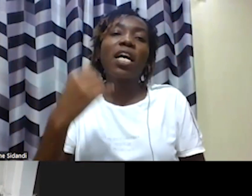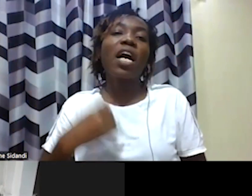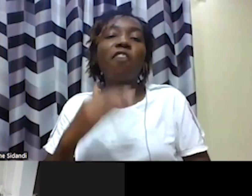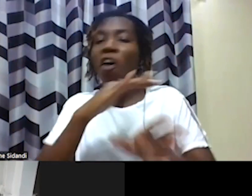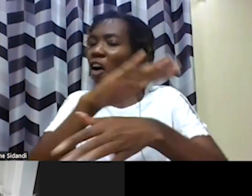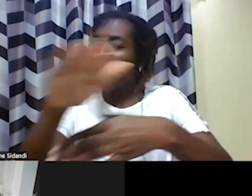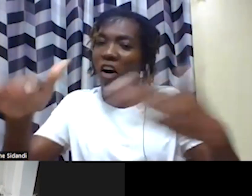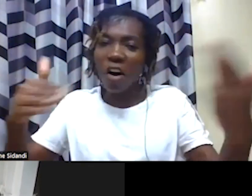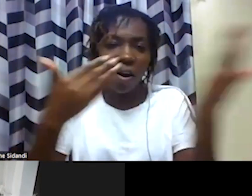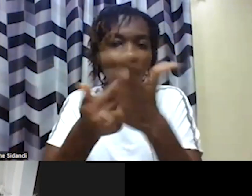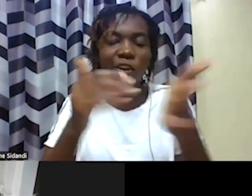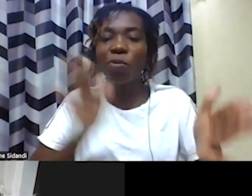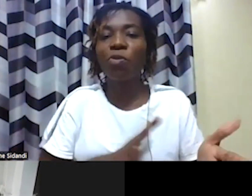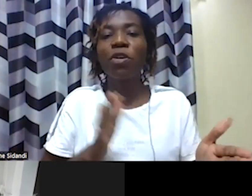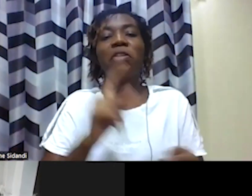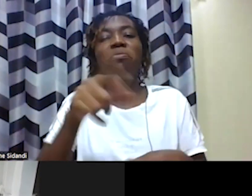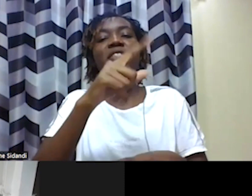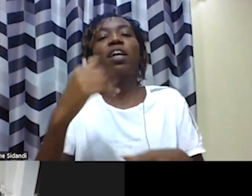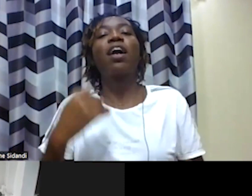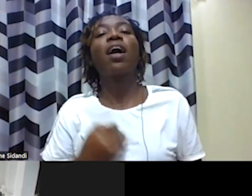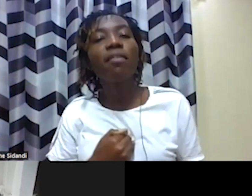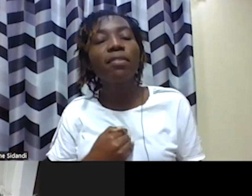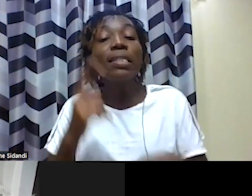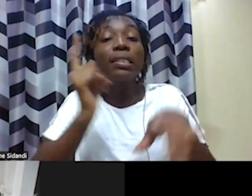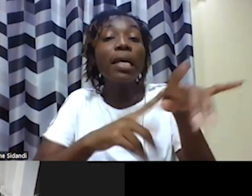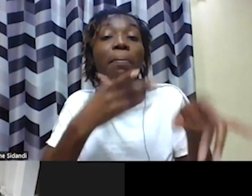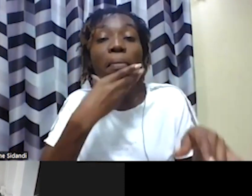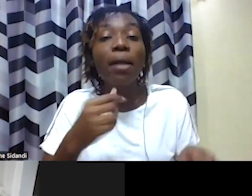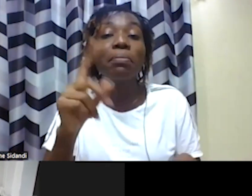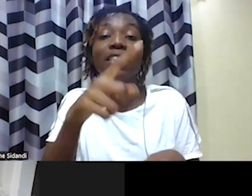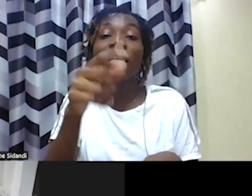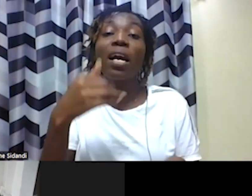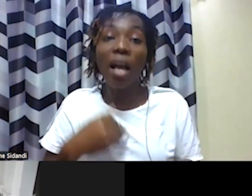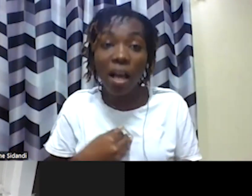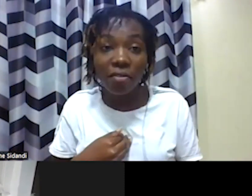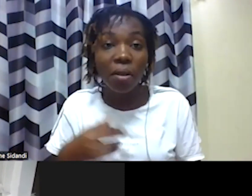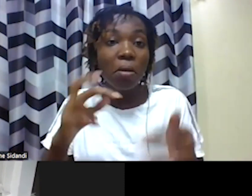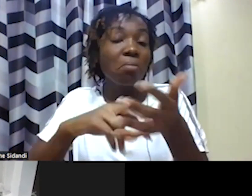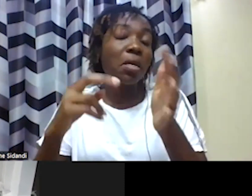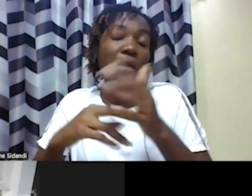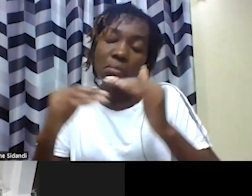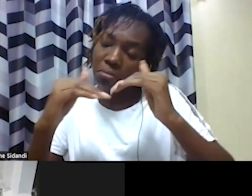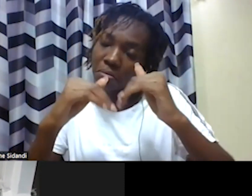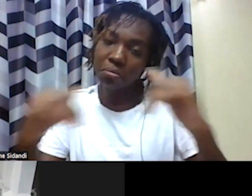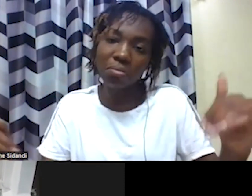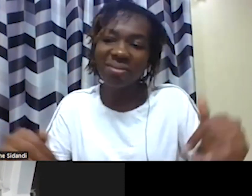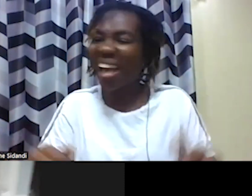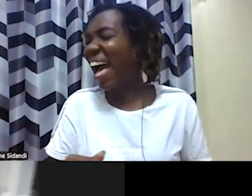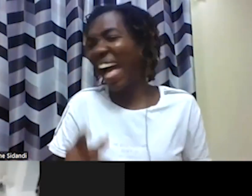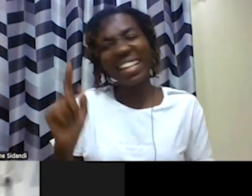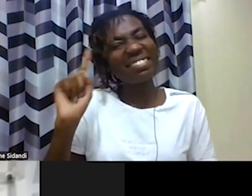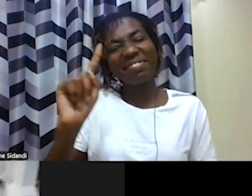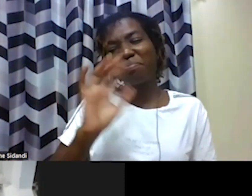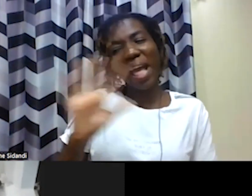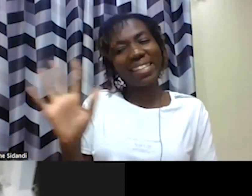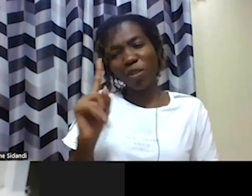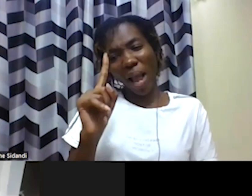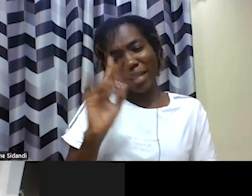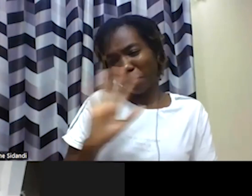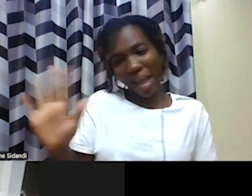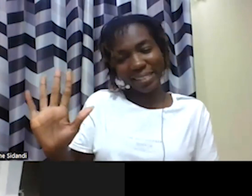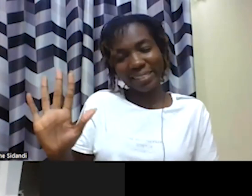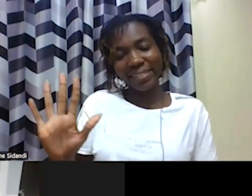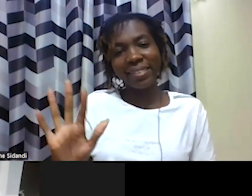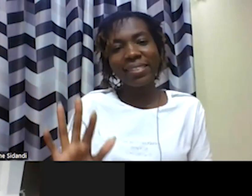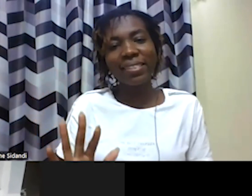women have made a mistake. When a man makes a mistake, it's an exceptional case. Ilikuwa tu hiyo moja. It's only that